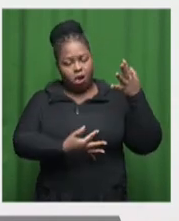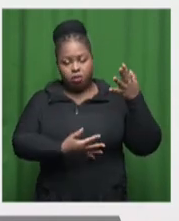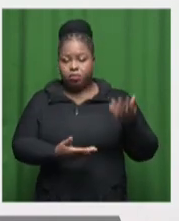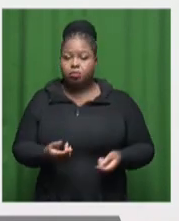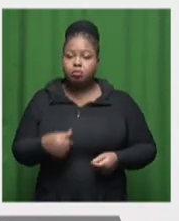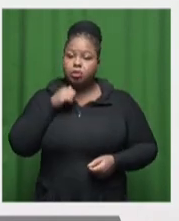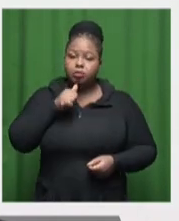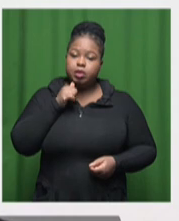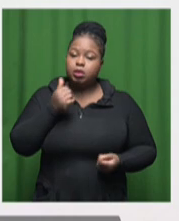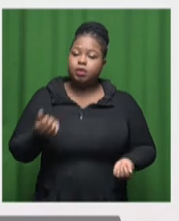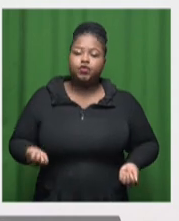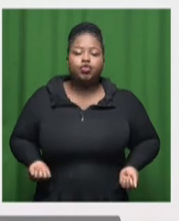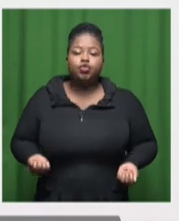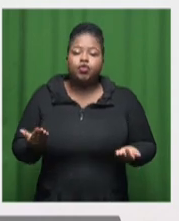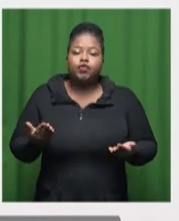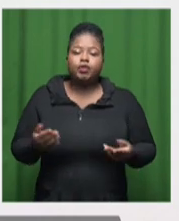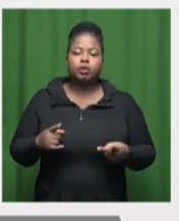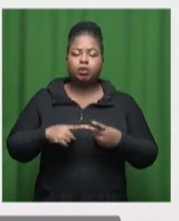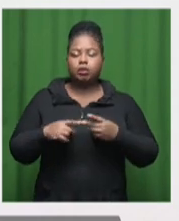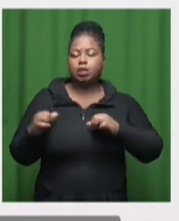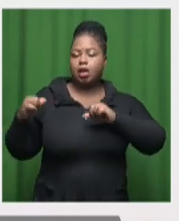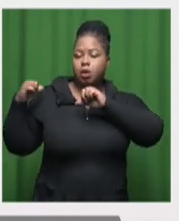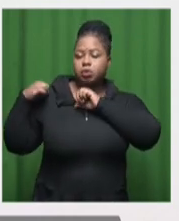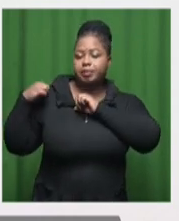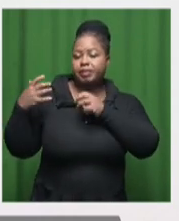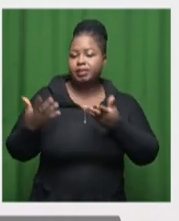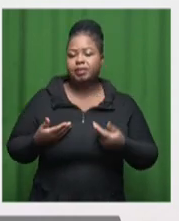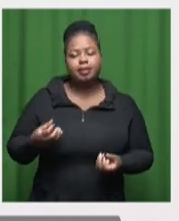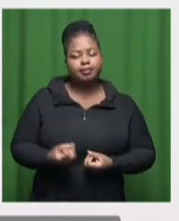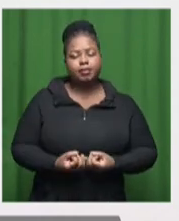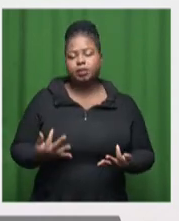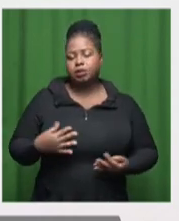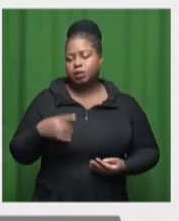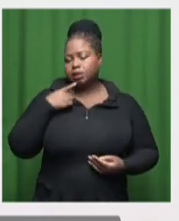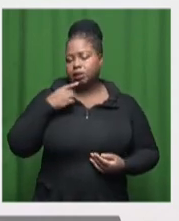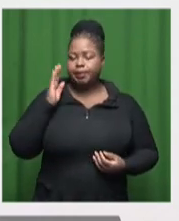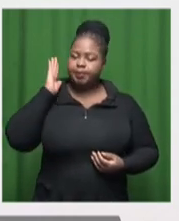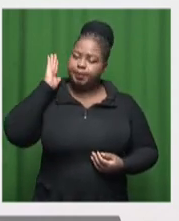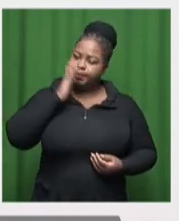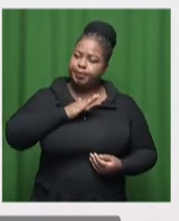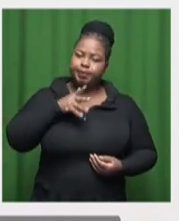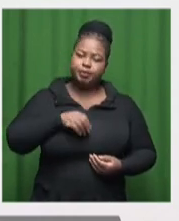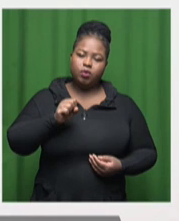it's services, whether it's accountability, which many of us have said is lacking in South